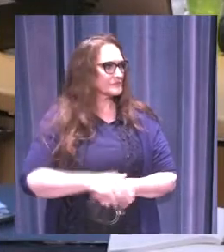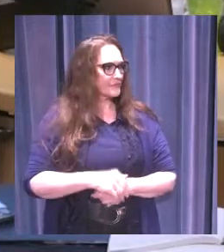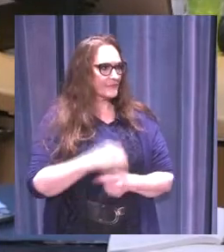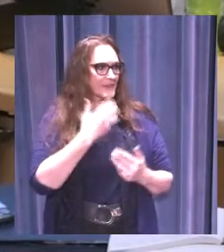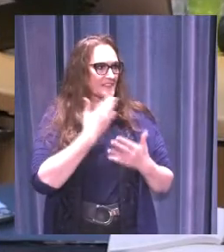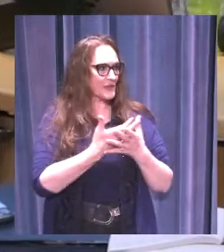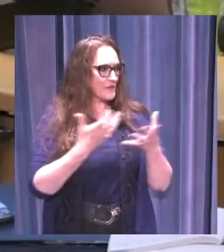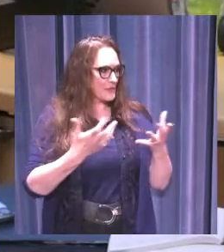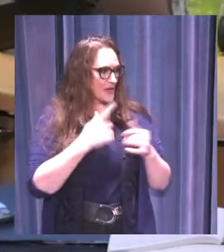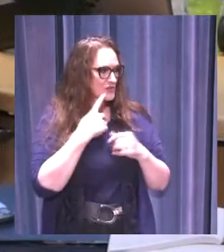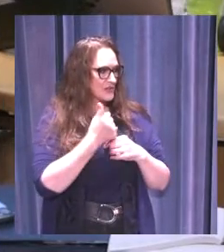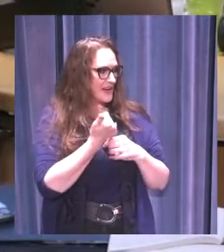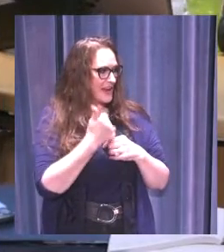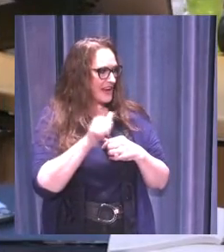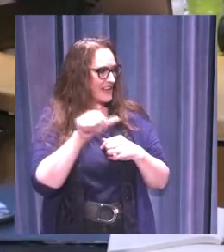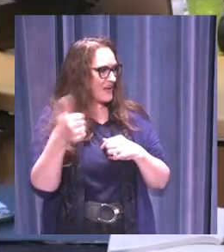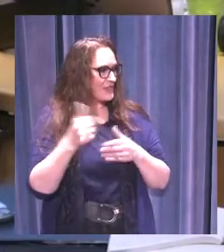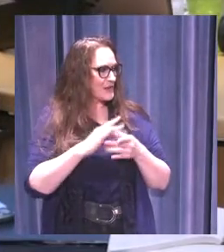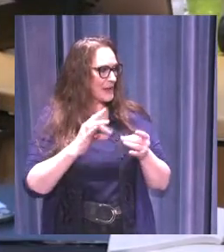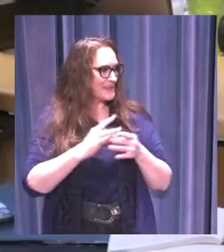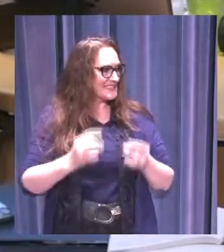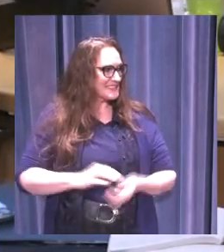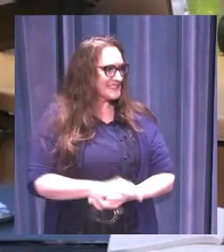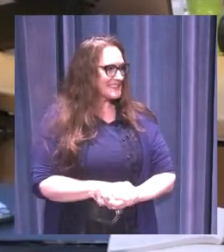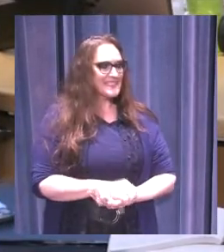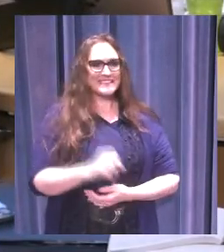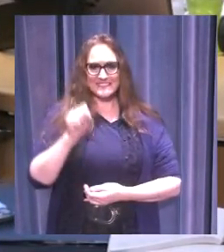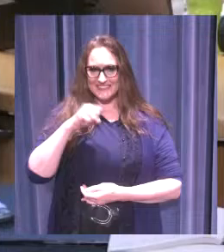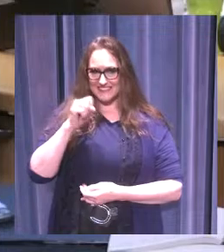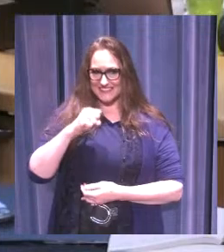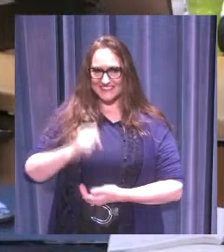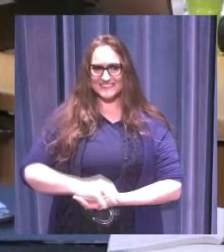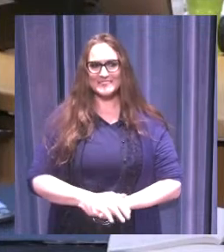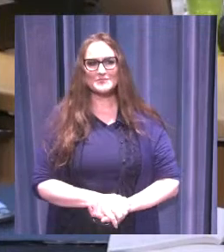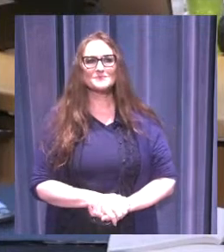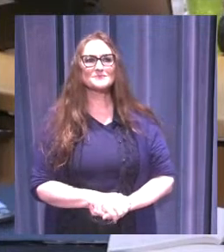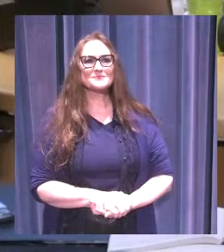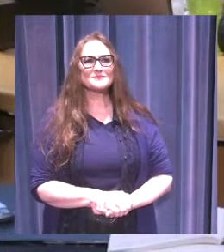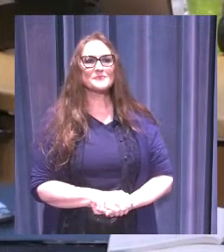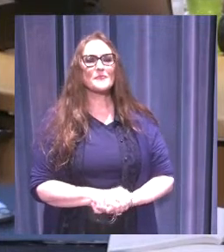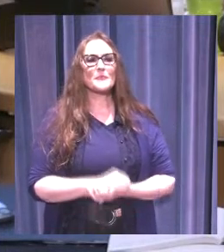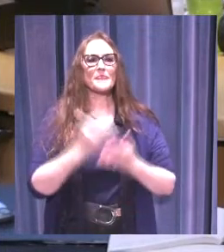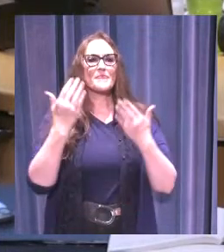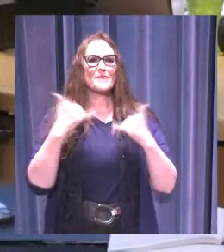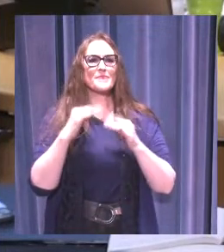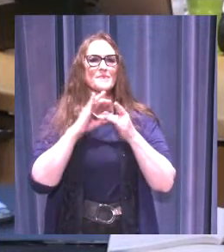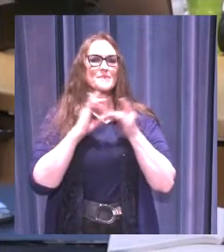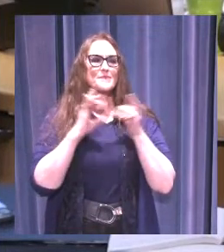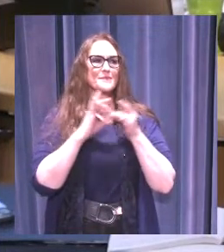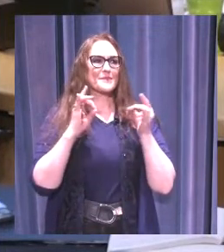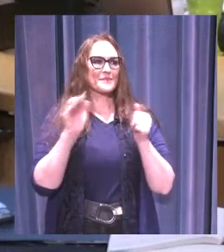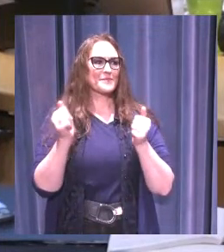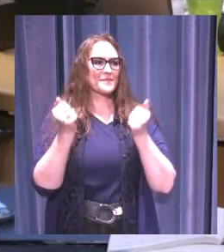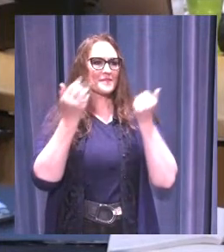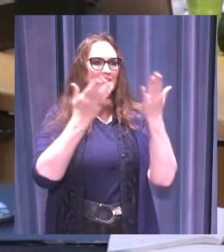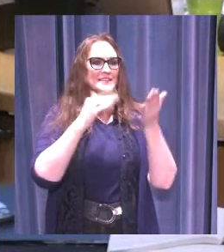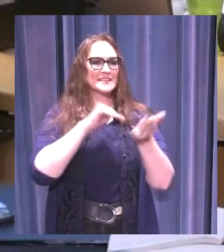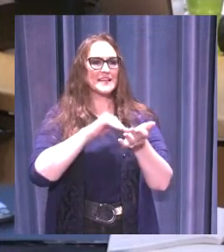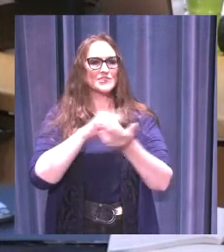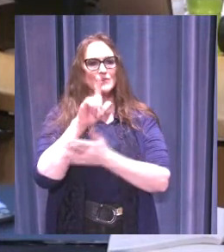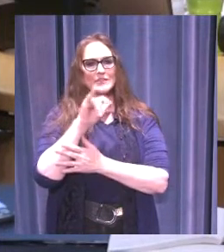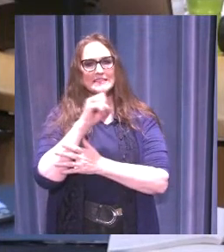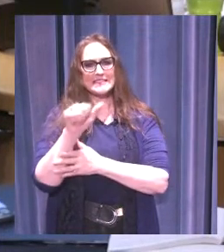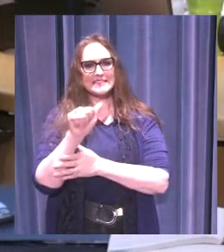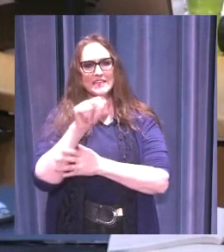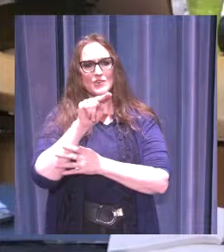Thank you very much. Are there any other comments? Yes, Mr. Chair. The next comment has been submitted by Dr. Lisa